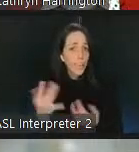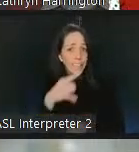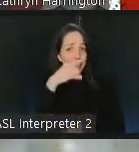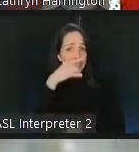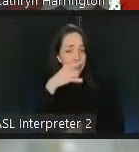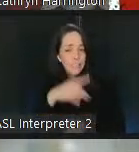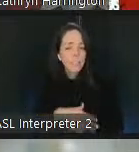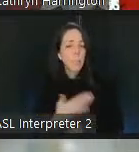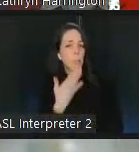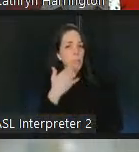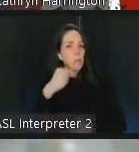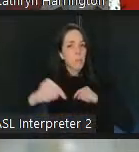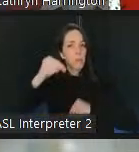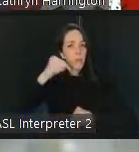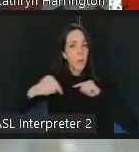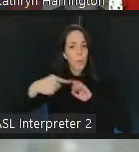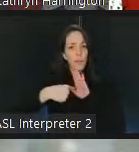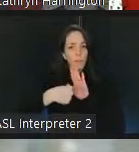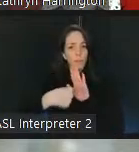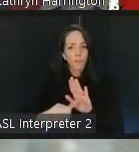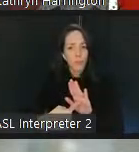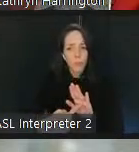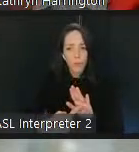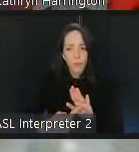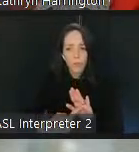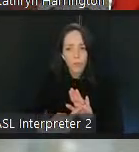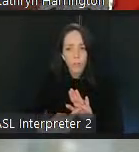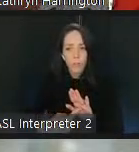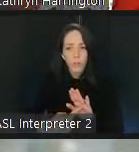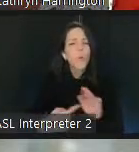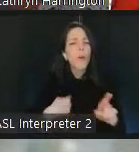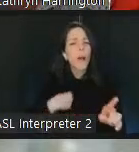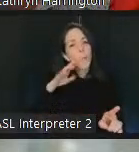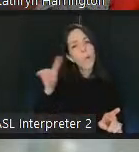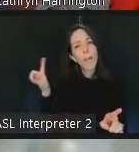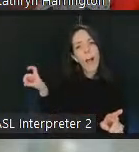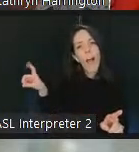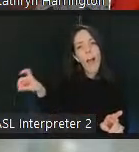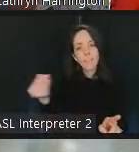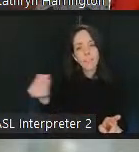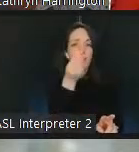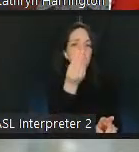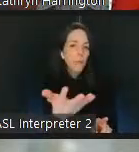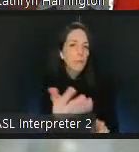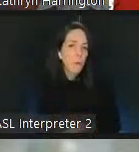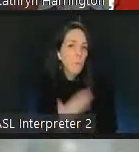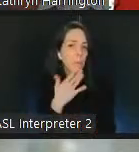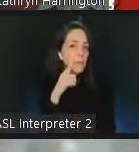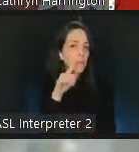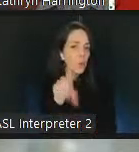back to the subject matter experts and get some answers back to the committee. Okay, great. Thank you.